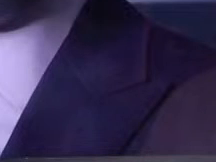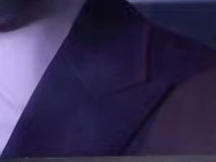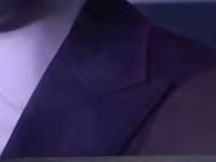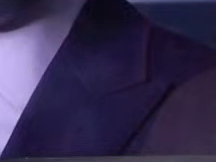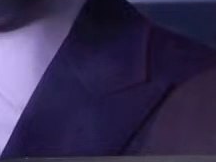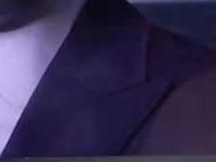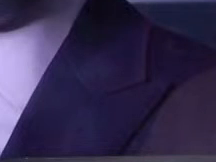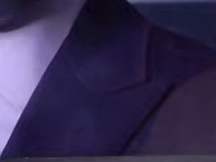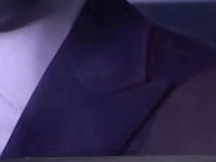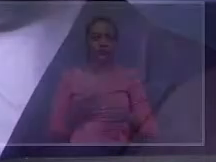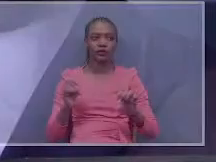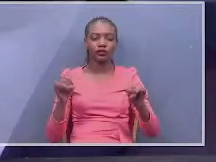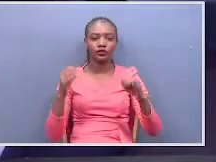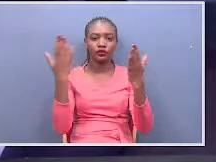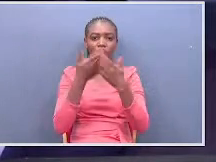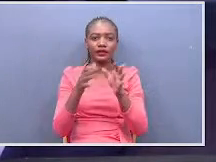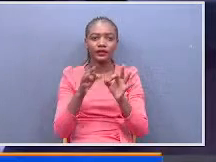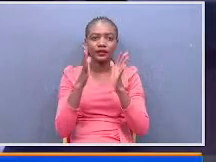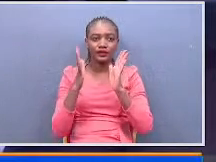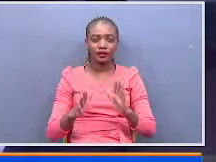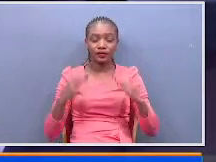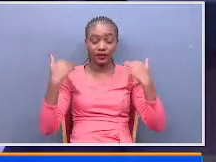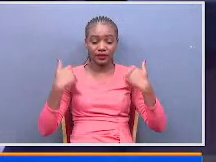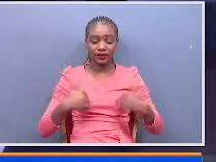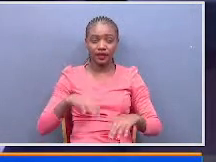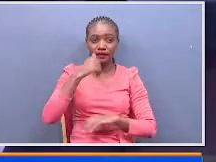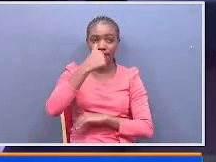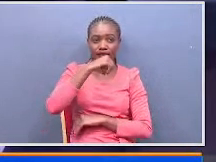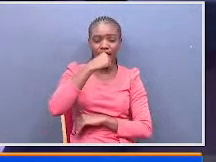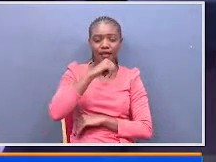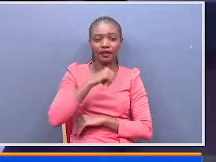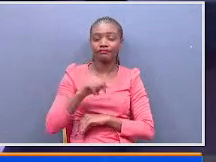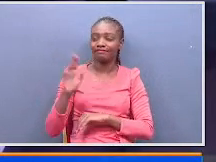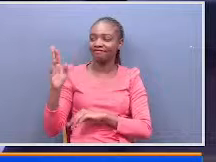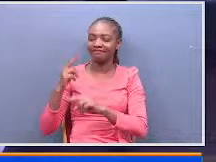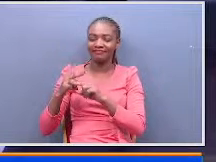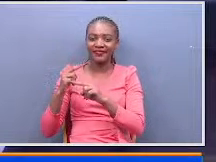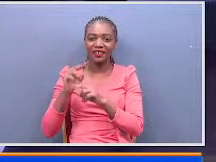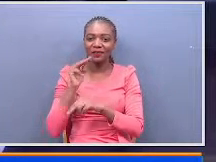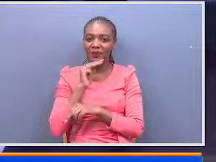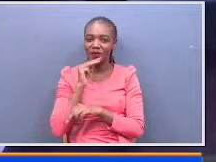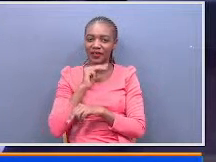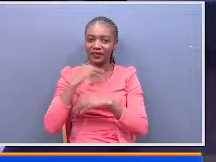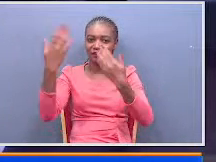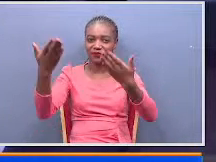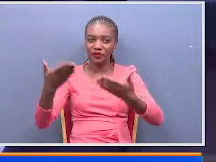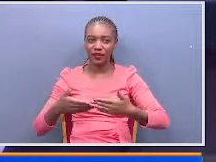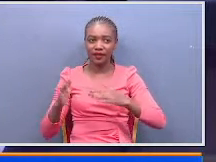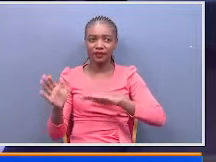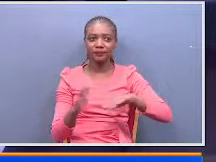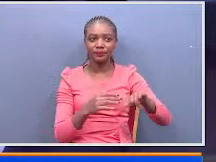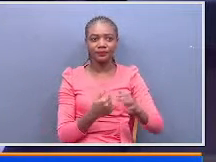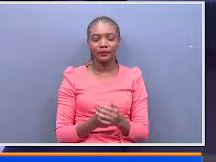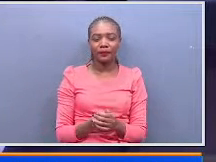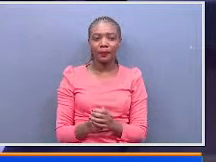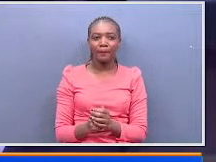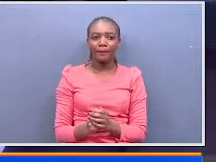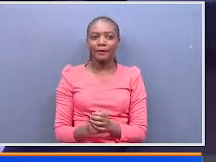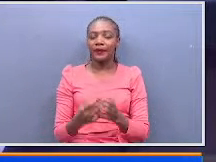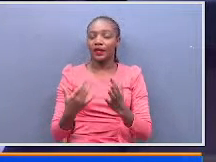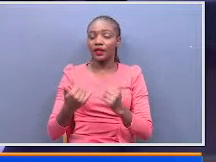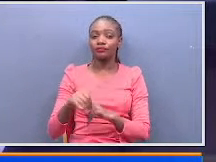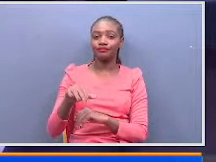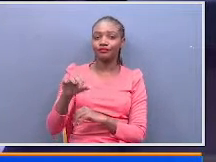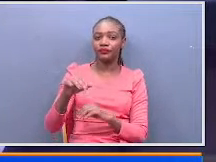Welcome to the broadcast. Our sign language interpreter is Anne Wairimu, and I am Muthoni Maina. Now, Azimio la Umoja One Kenya